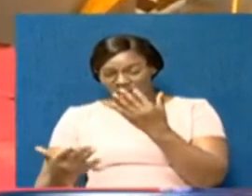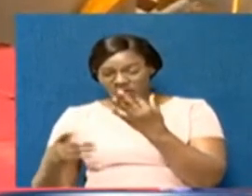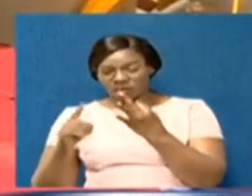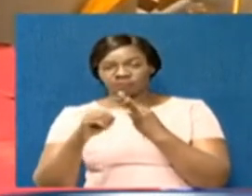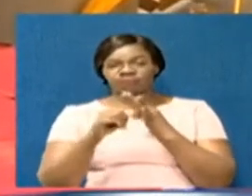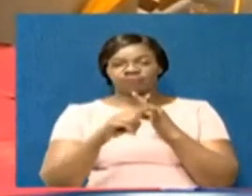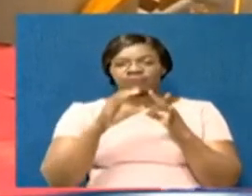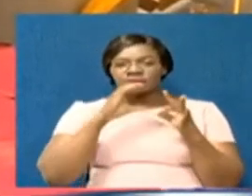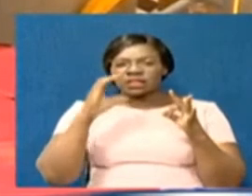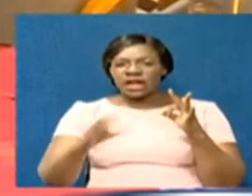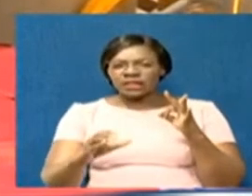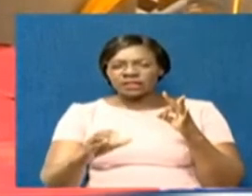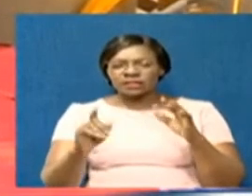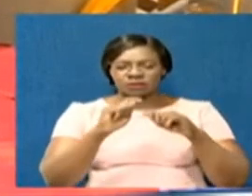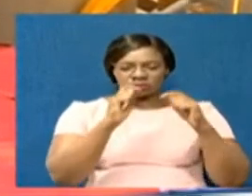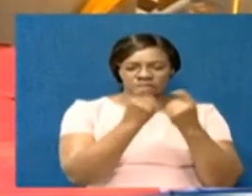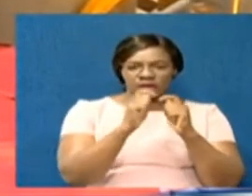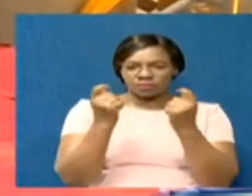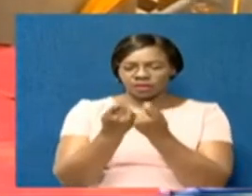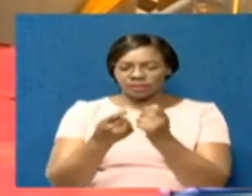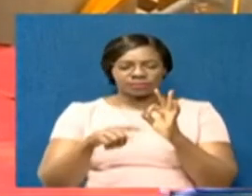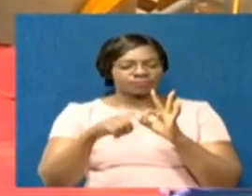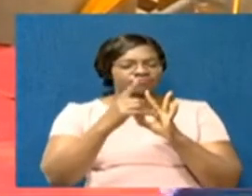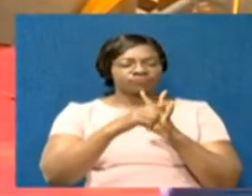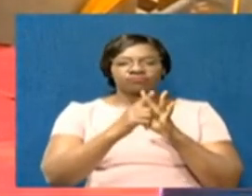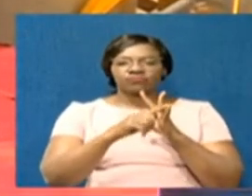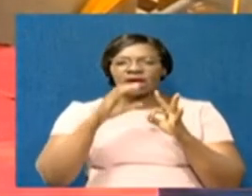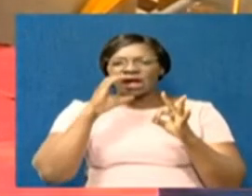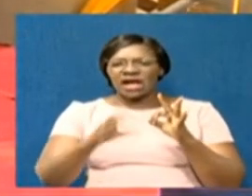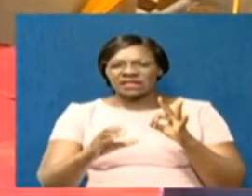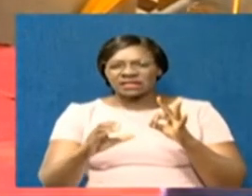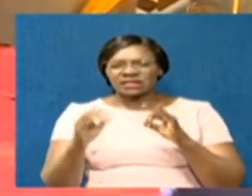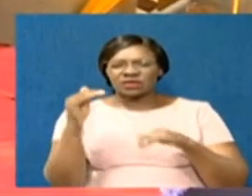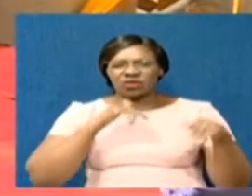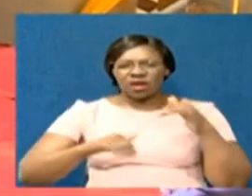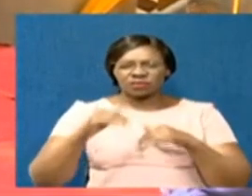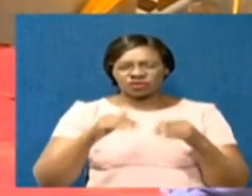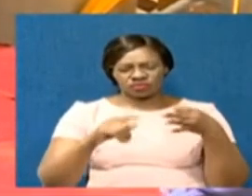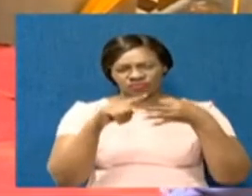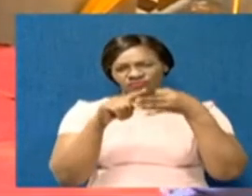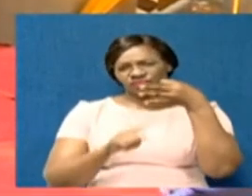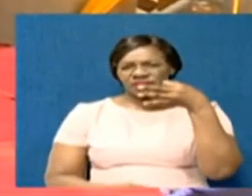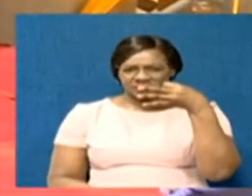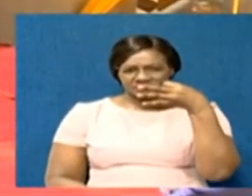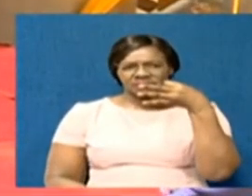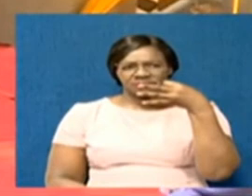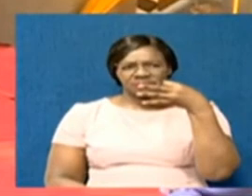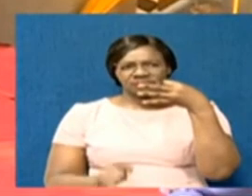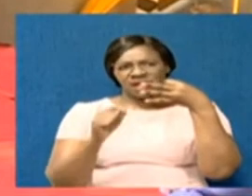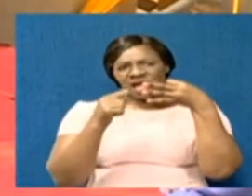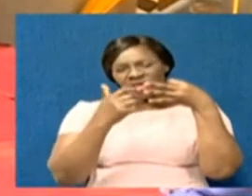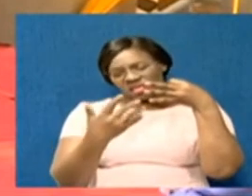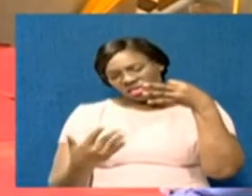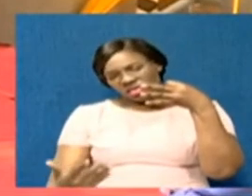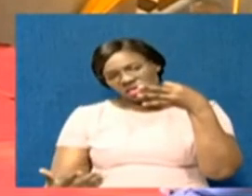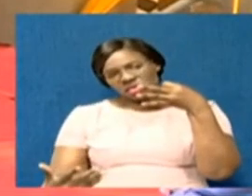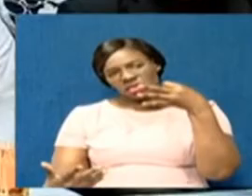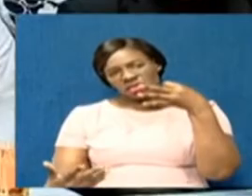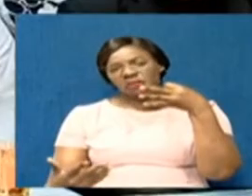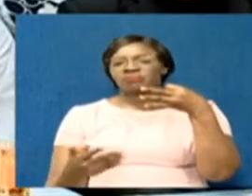of tribalism, the curse of corruption, amongst others. But let those three suffice because